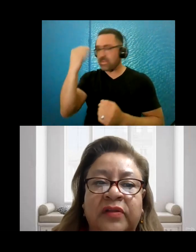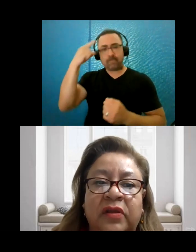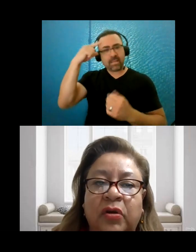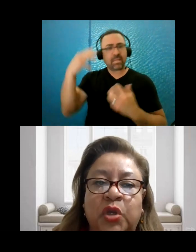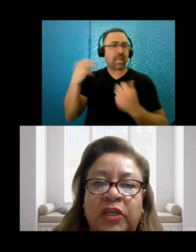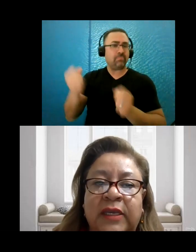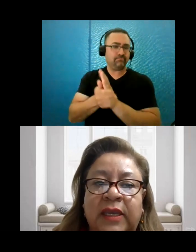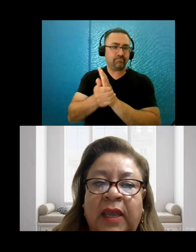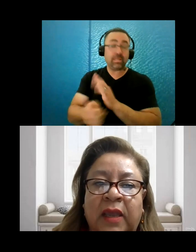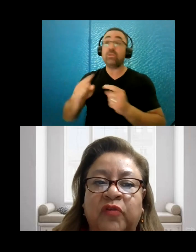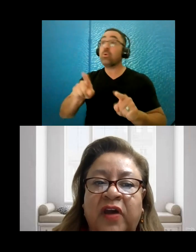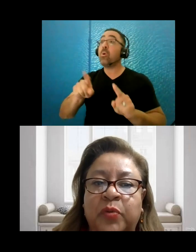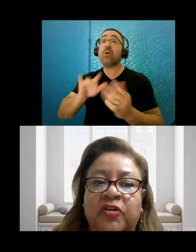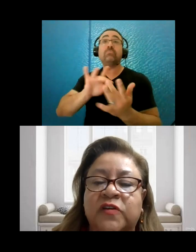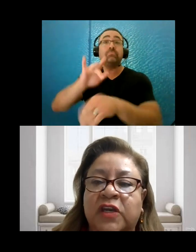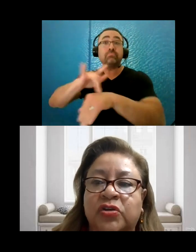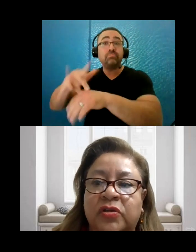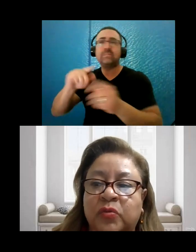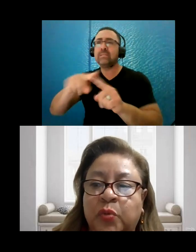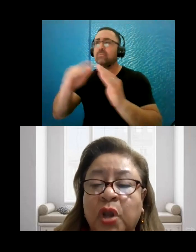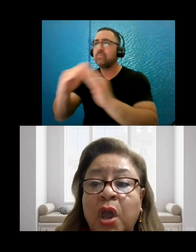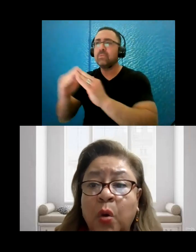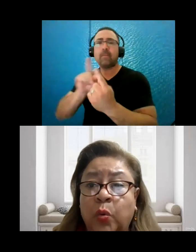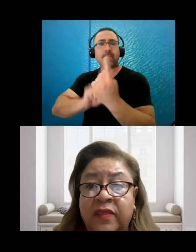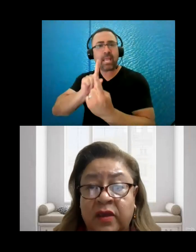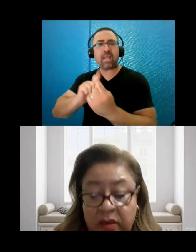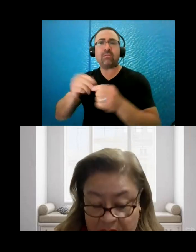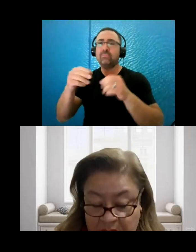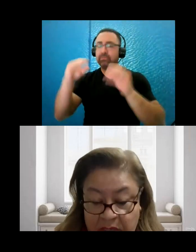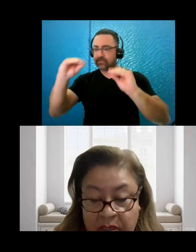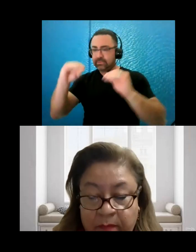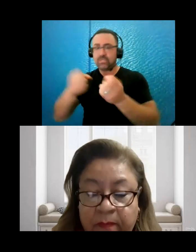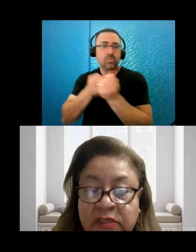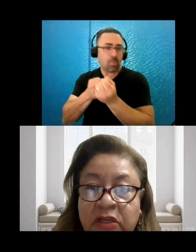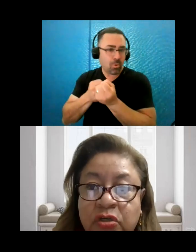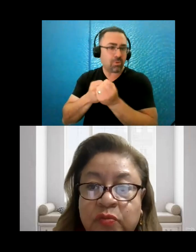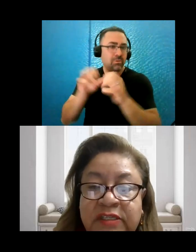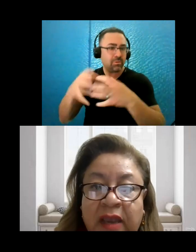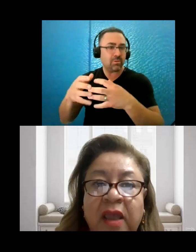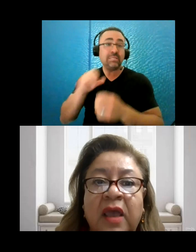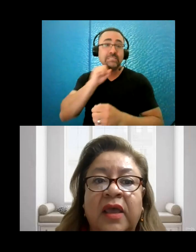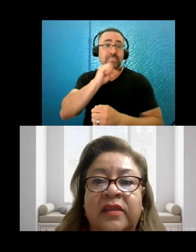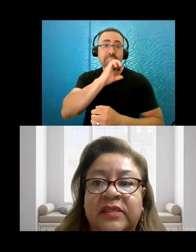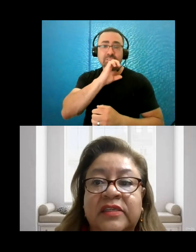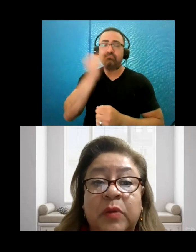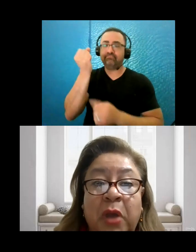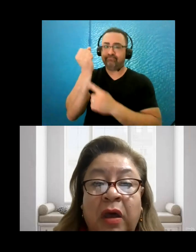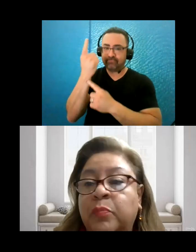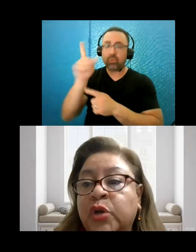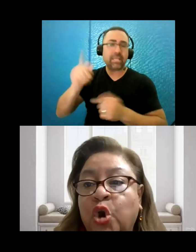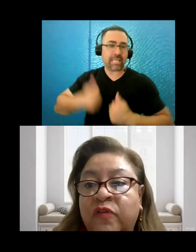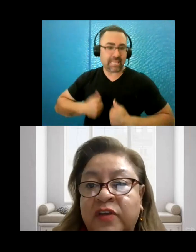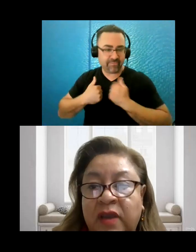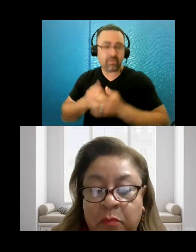go out into the community and provide peer education and support where the seniors reside. This is